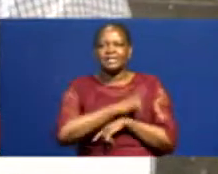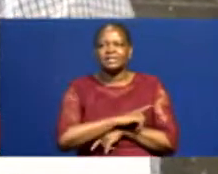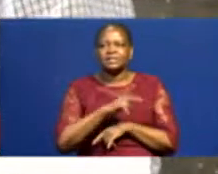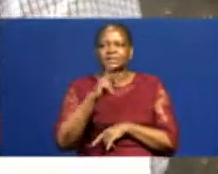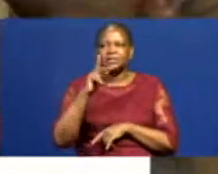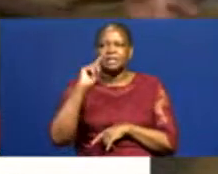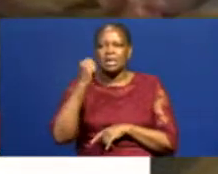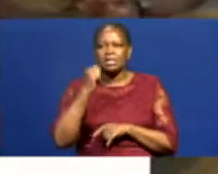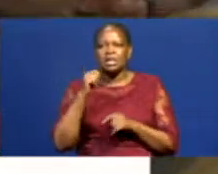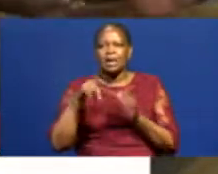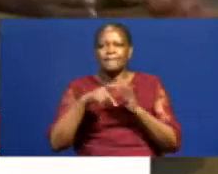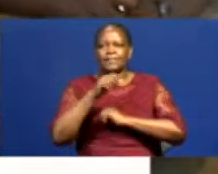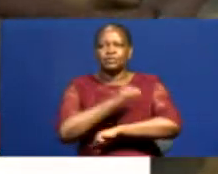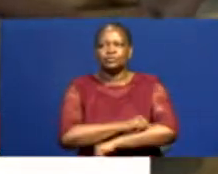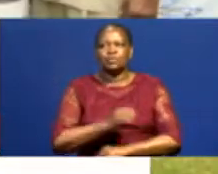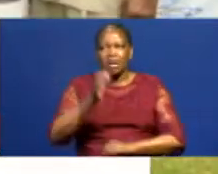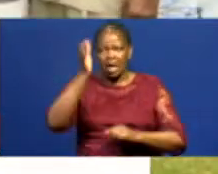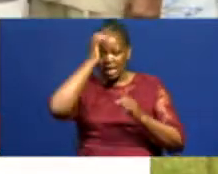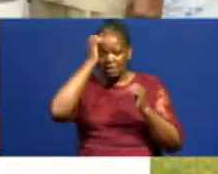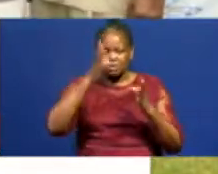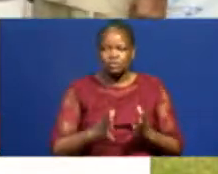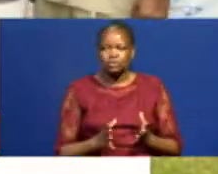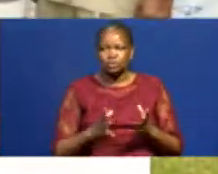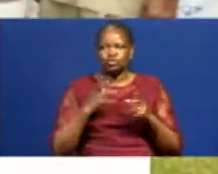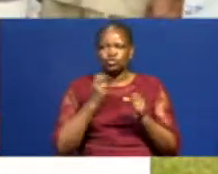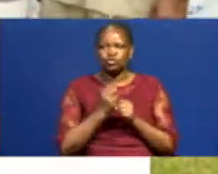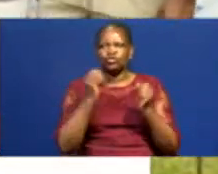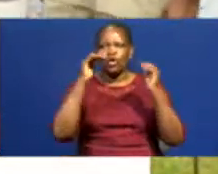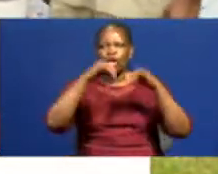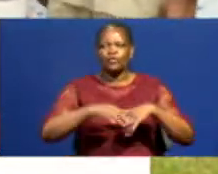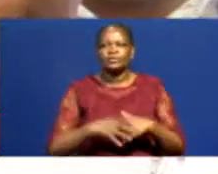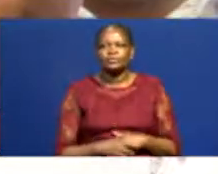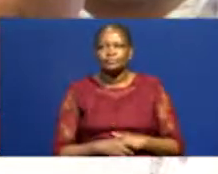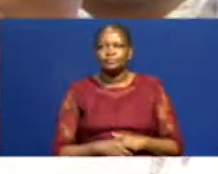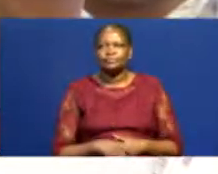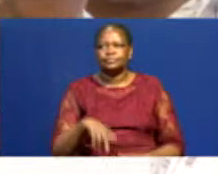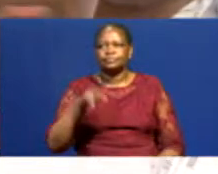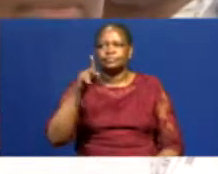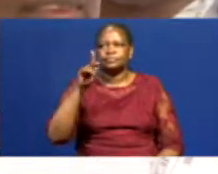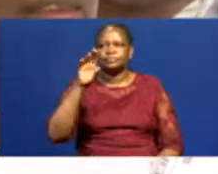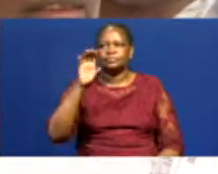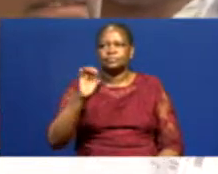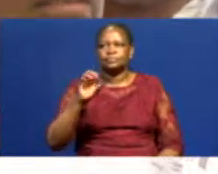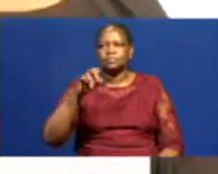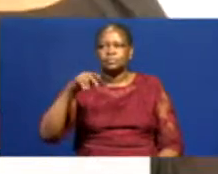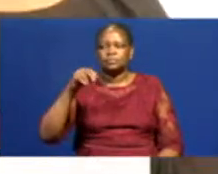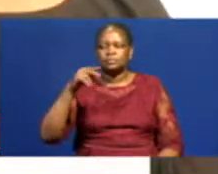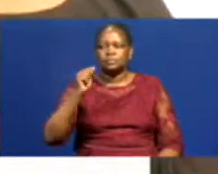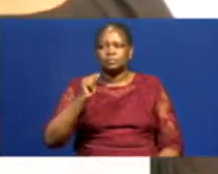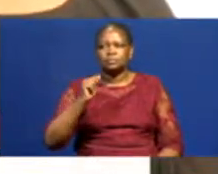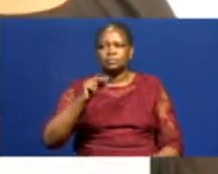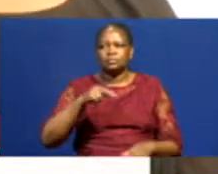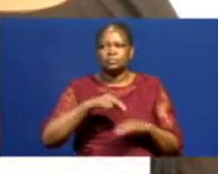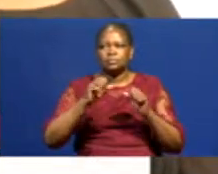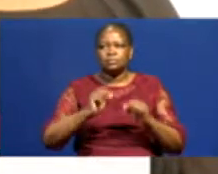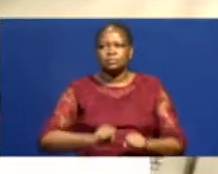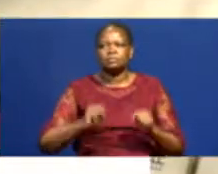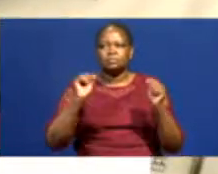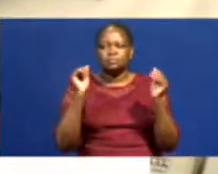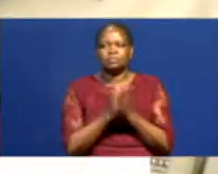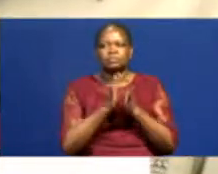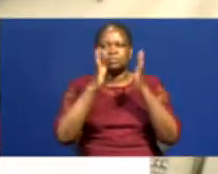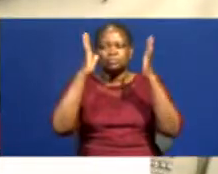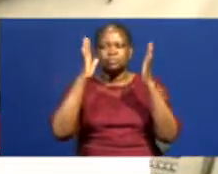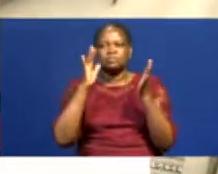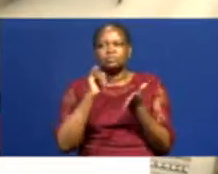Head Teachers Association conference. KEFSHA National Chair Johnson Nzioka lauding the strides the government